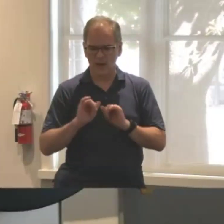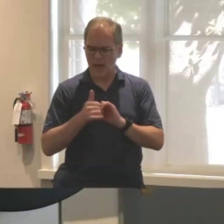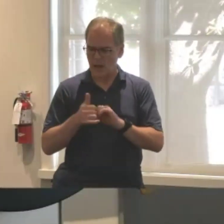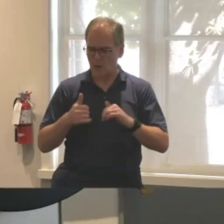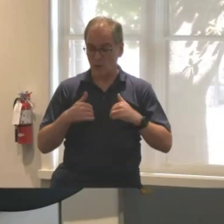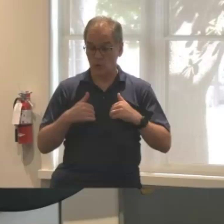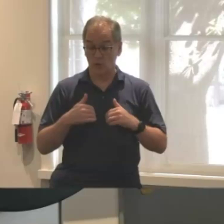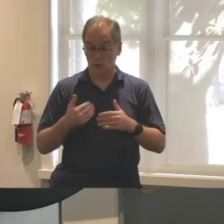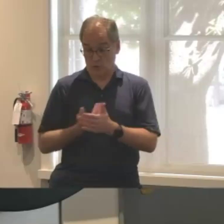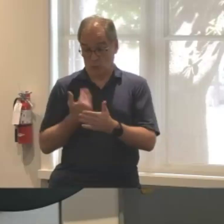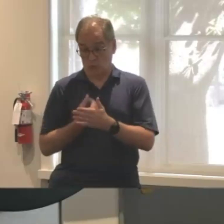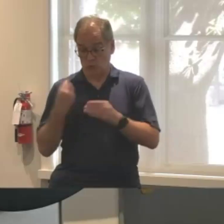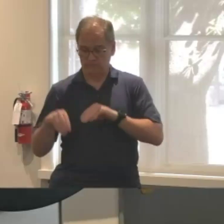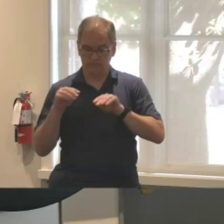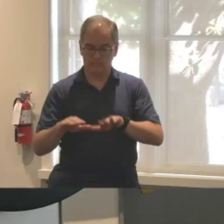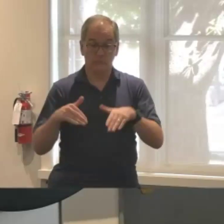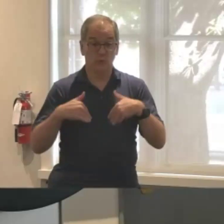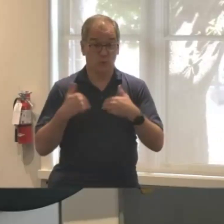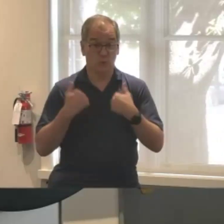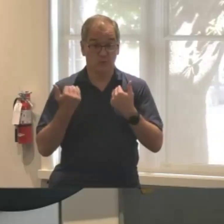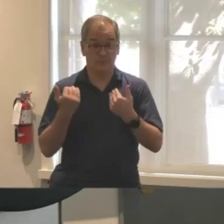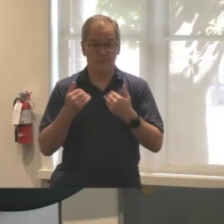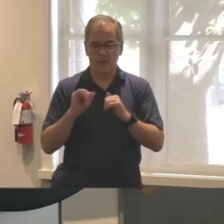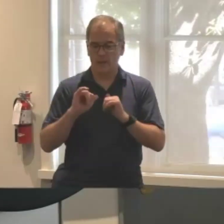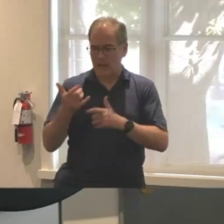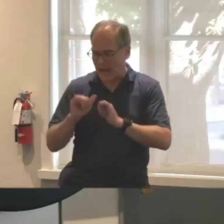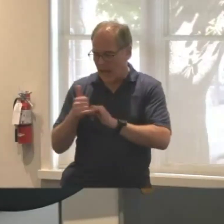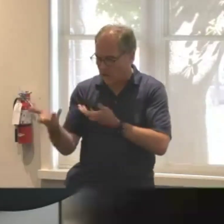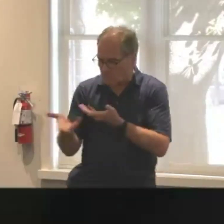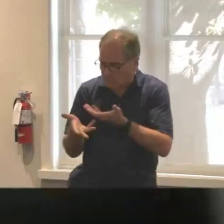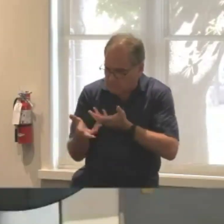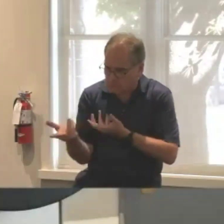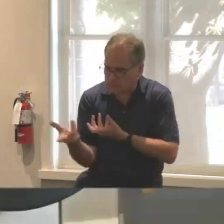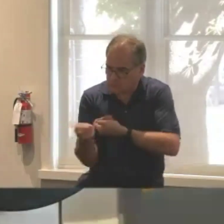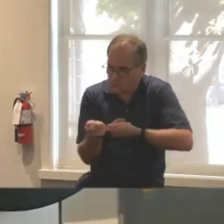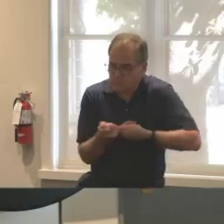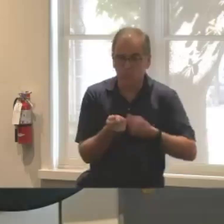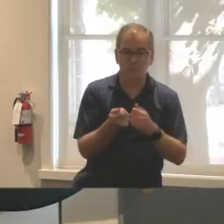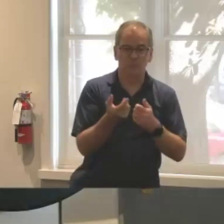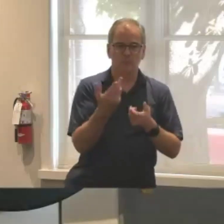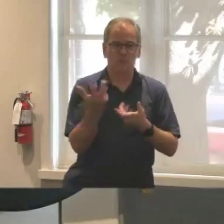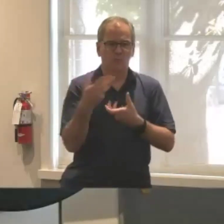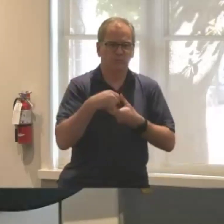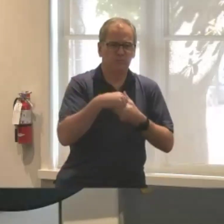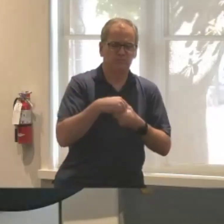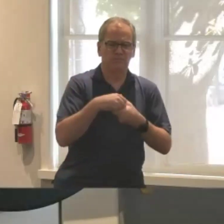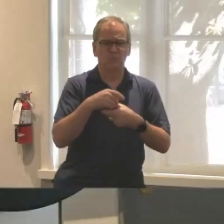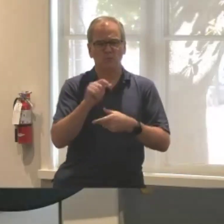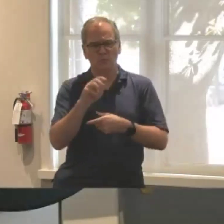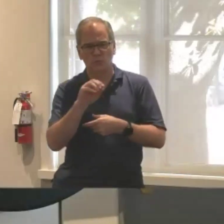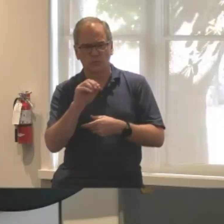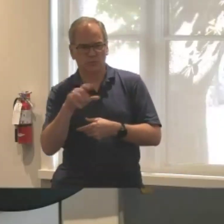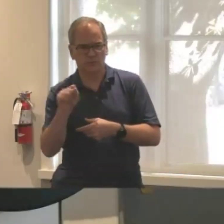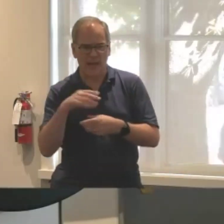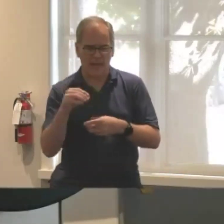newcomer youth by building the capacity of settlement service providers to incorporate practical tools and practices. Through a